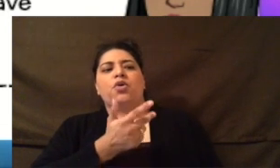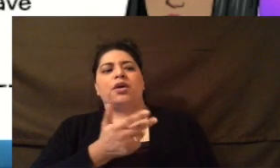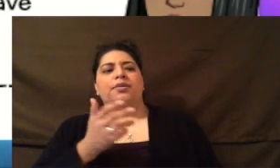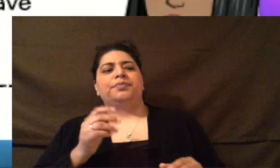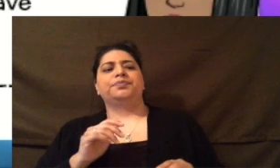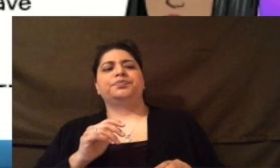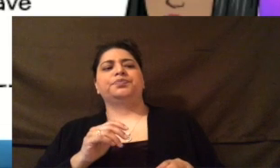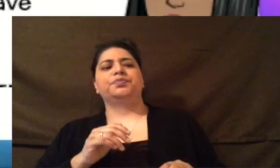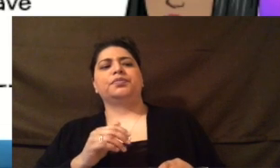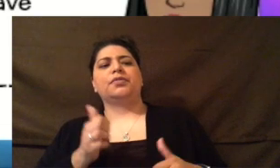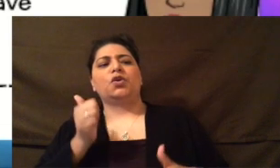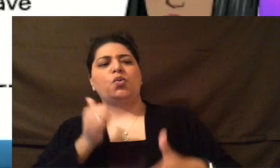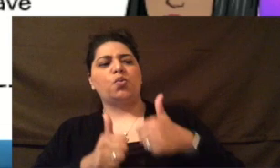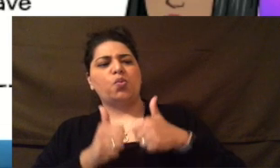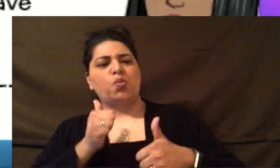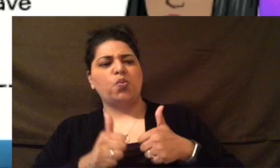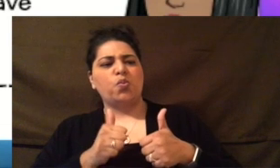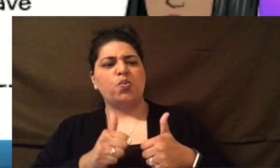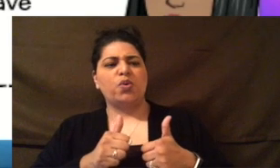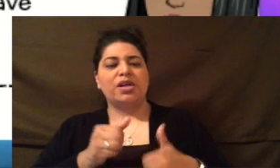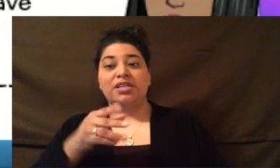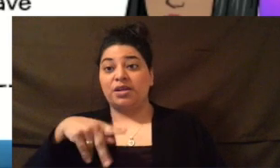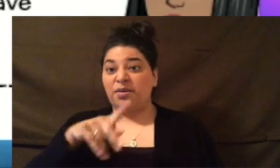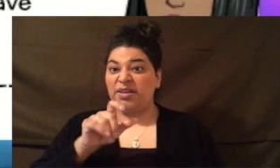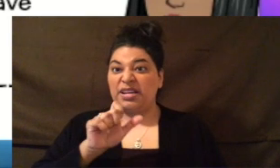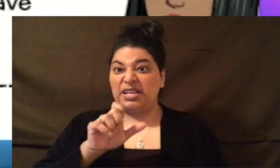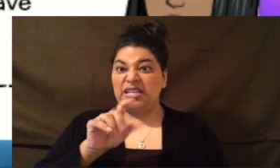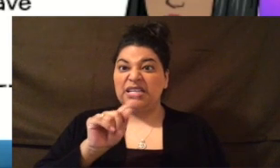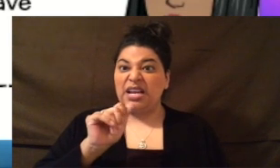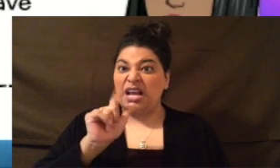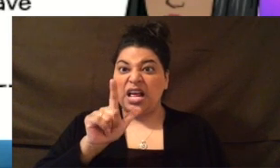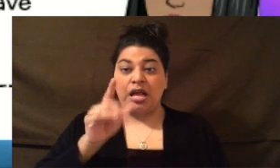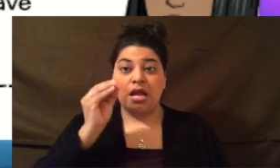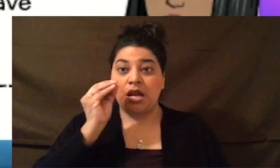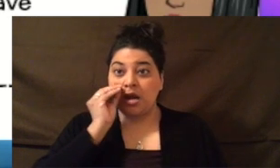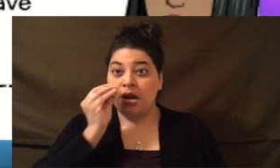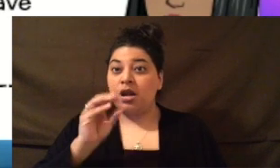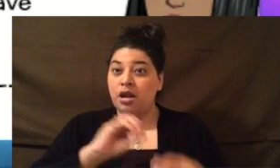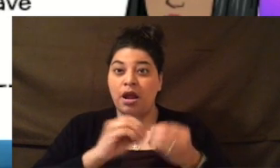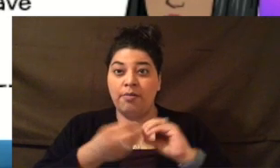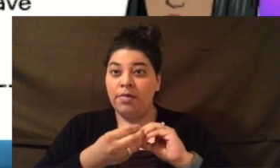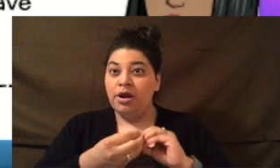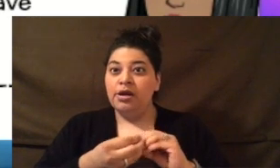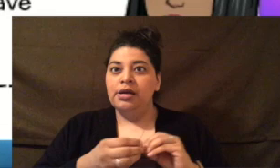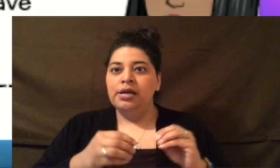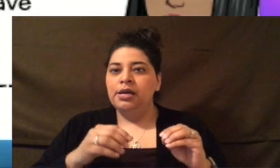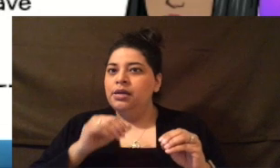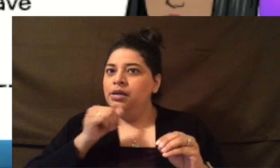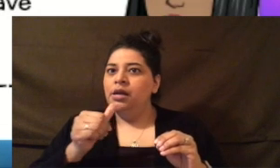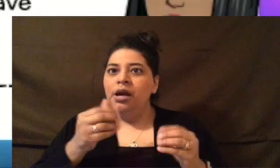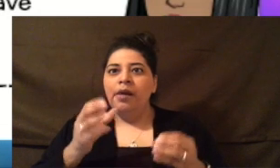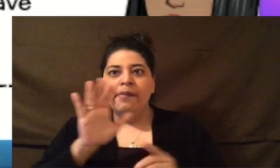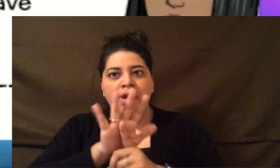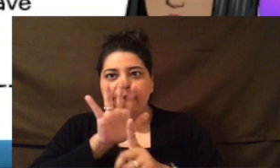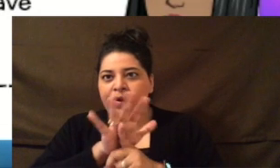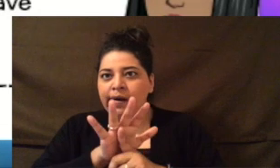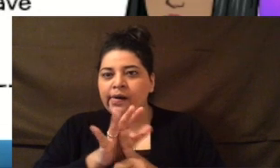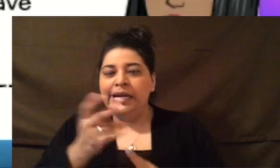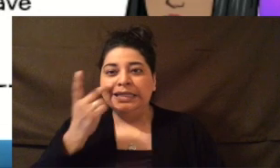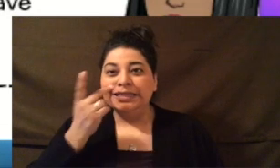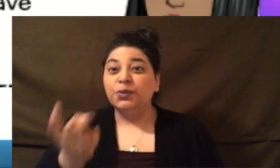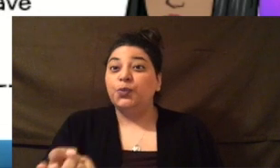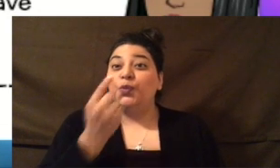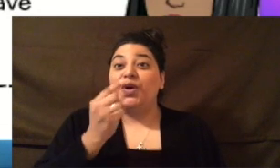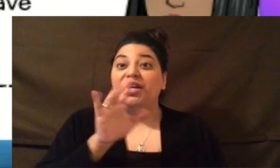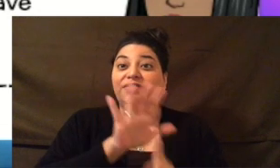right, number 3. Which petal number is least popular? That is super easy to do as well, just by looking at our dot plot.